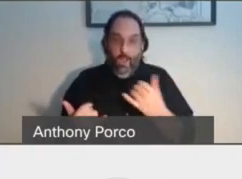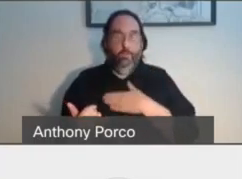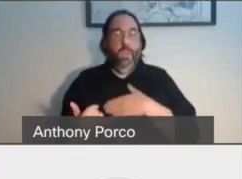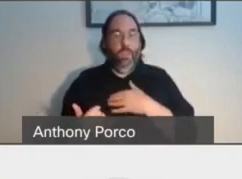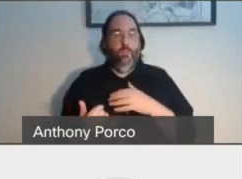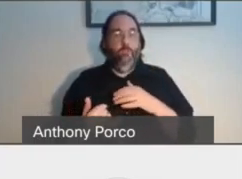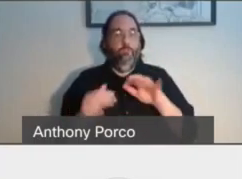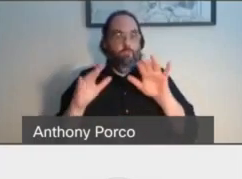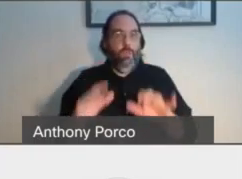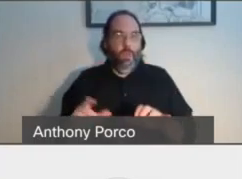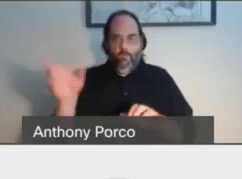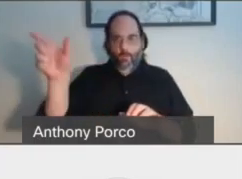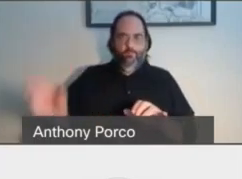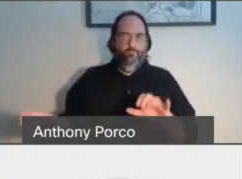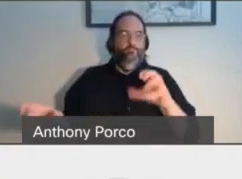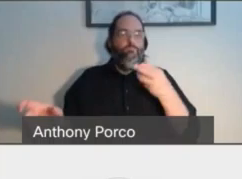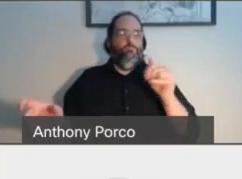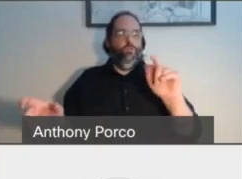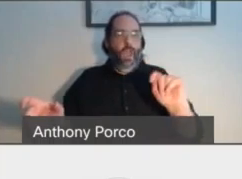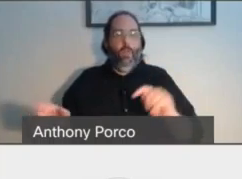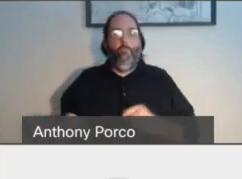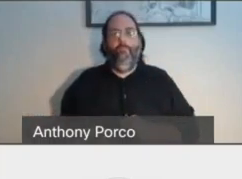to type it in the chat here.